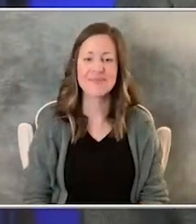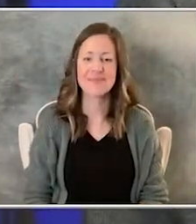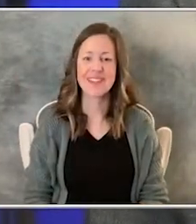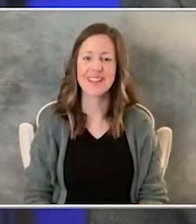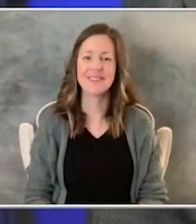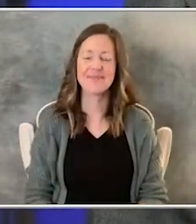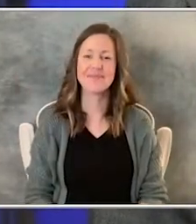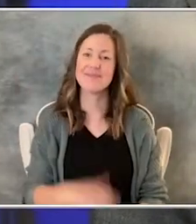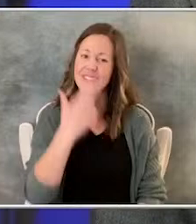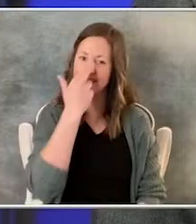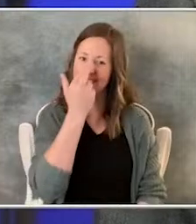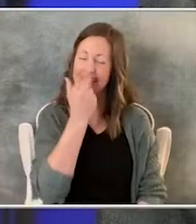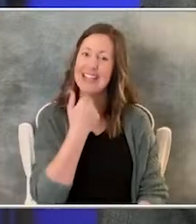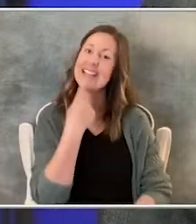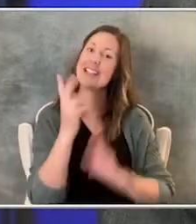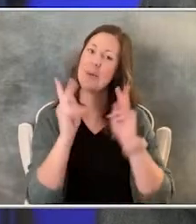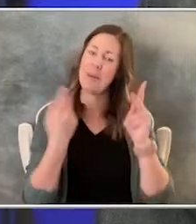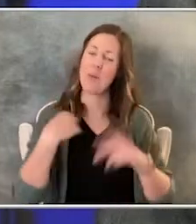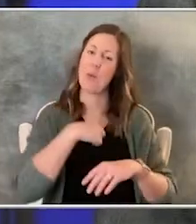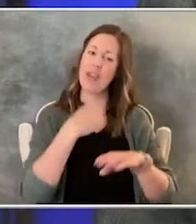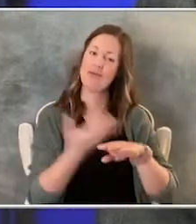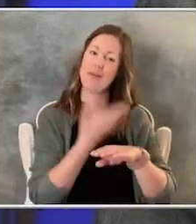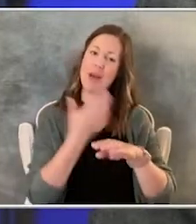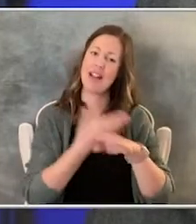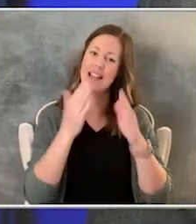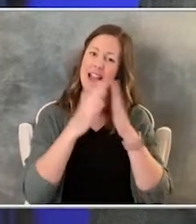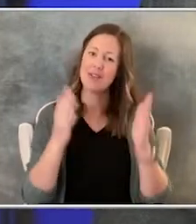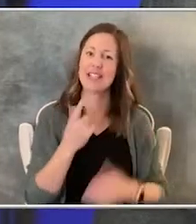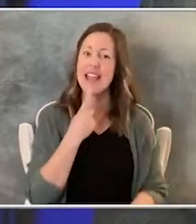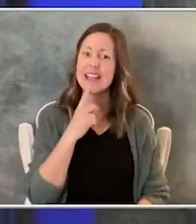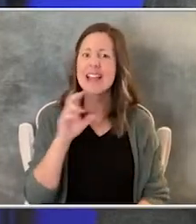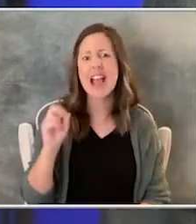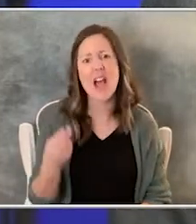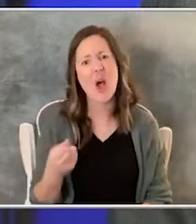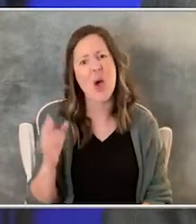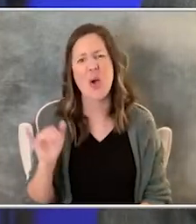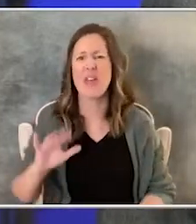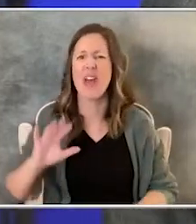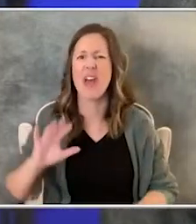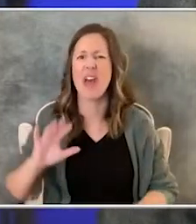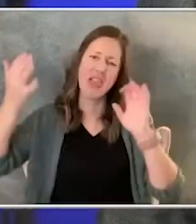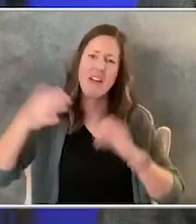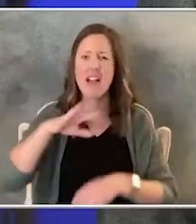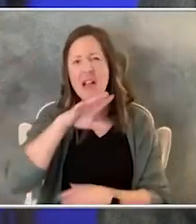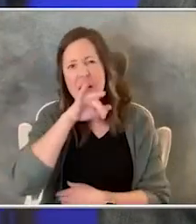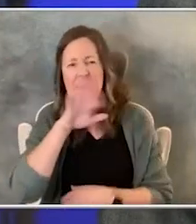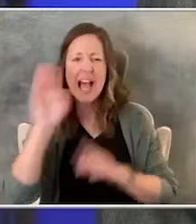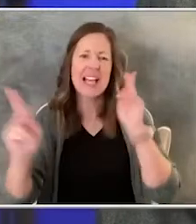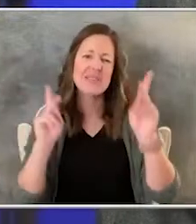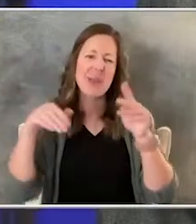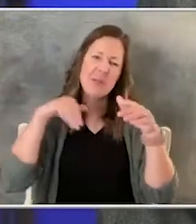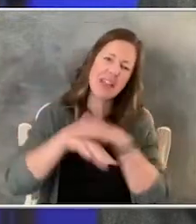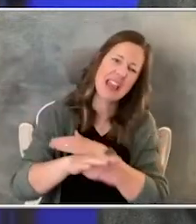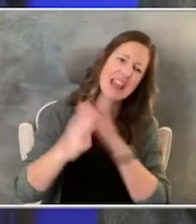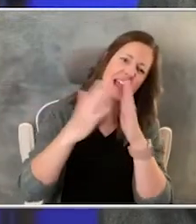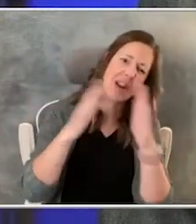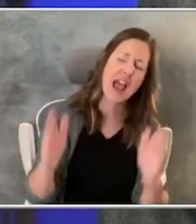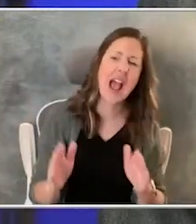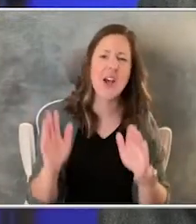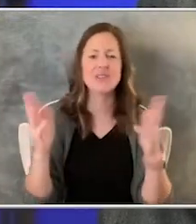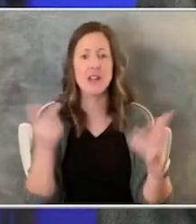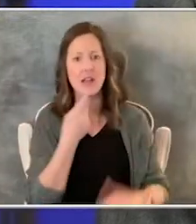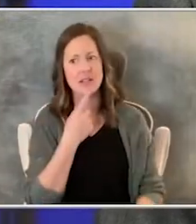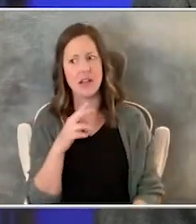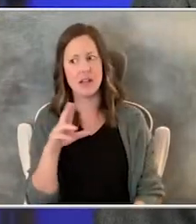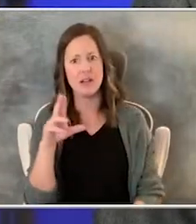Dr. Spady, how long have you been specializing in treating CTOs? So we started doing them in 2012,